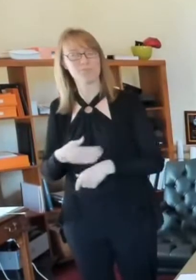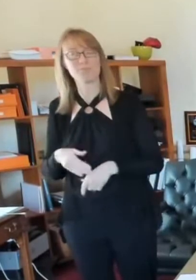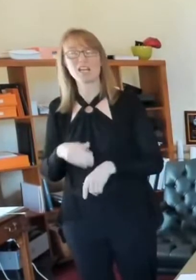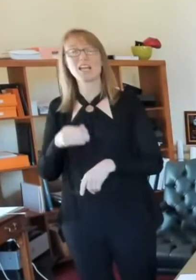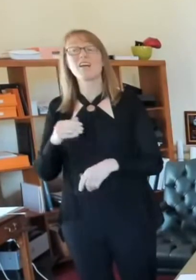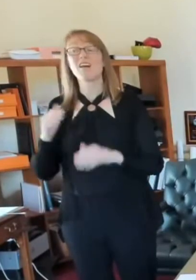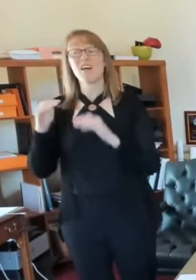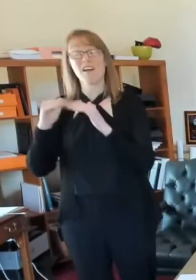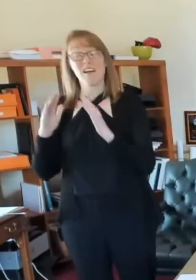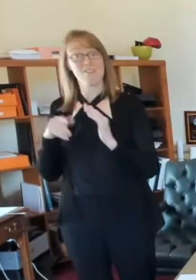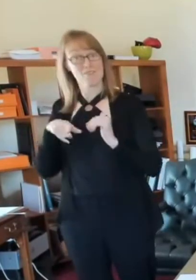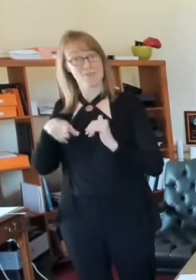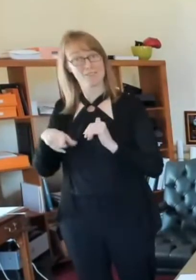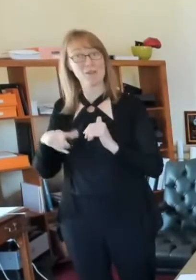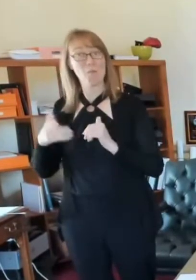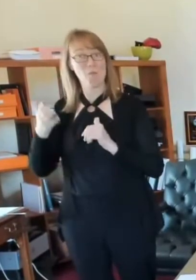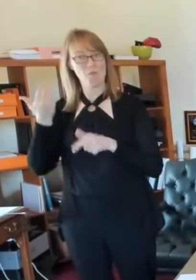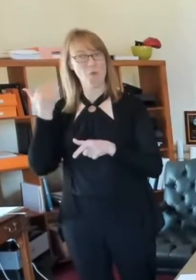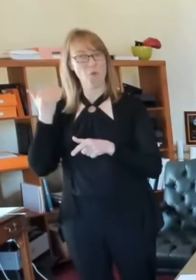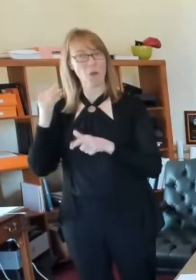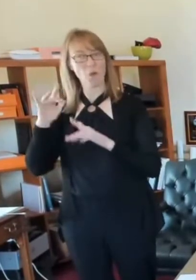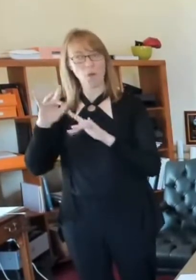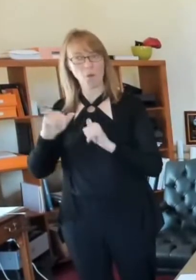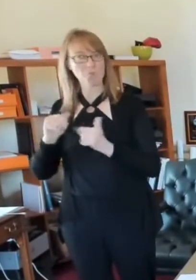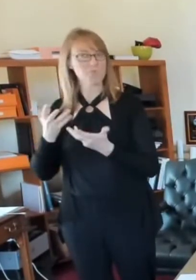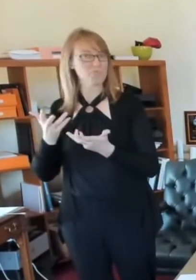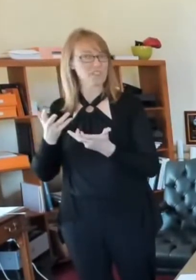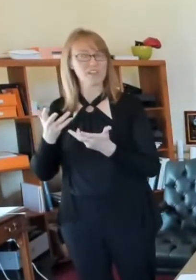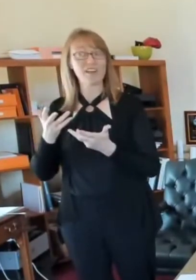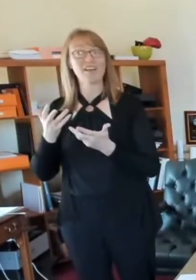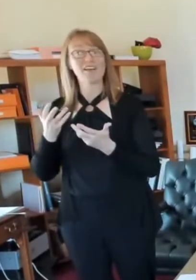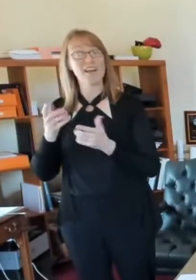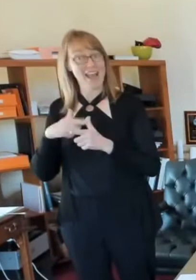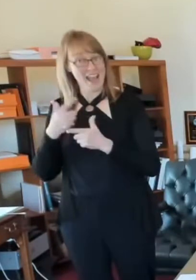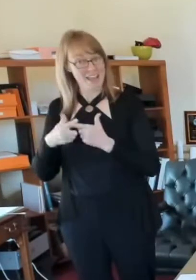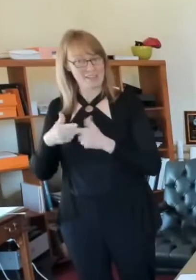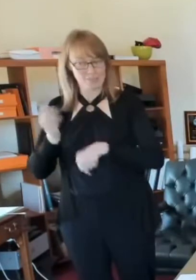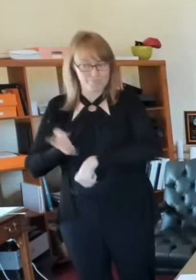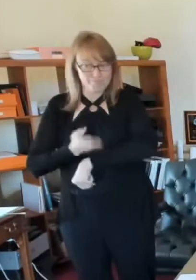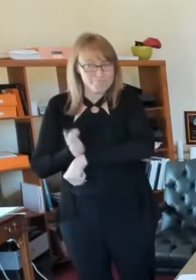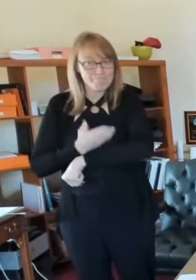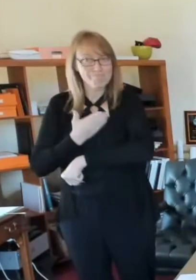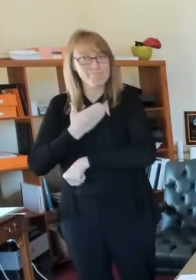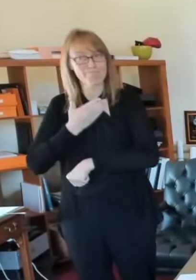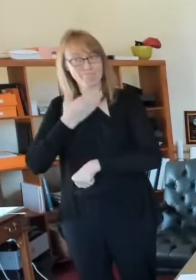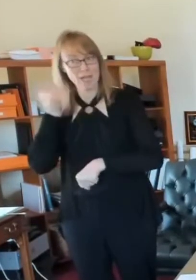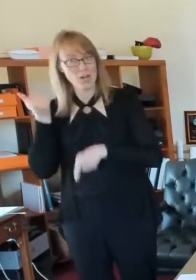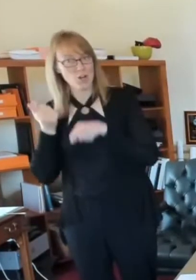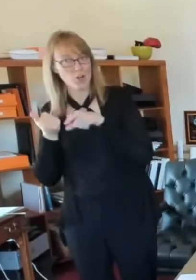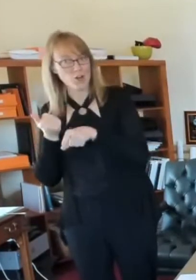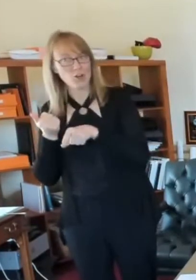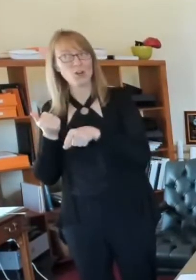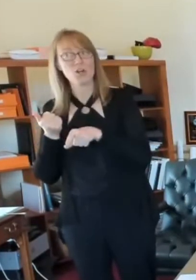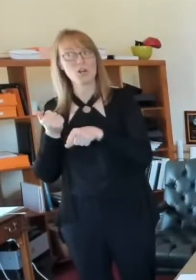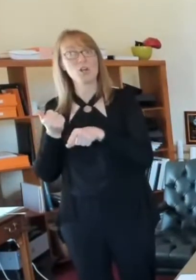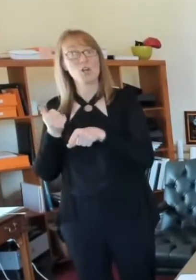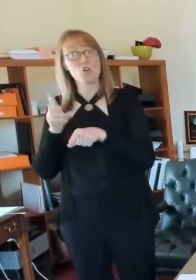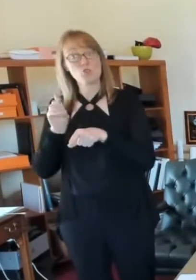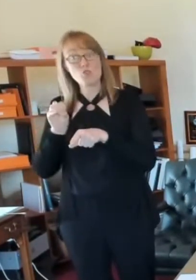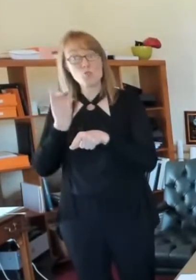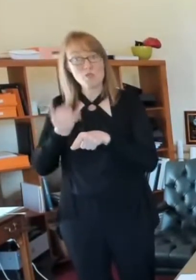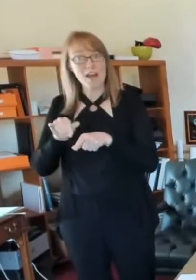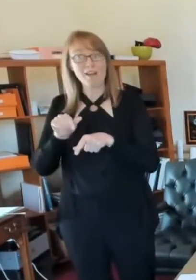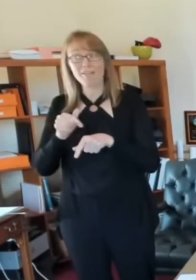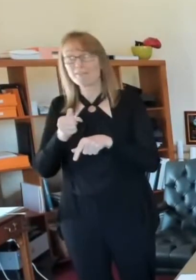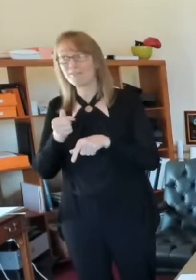occupied. And when you do several of those on the same block or on a nearby block, you do a couple of